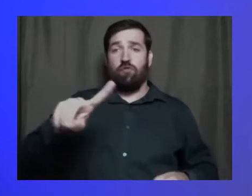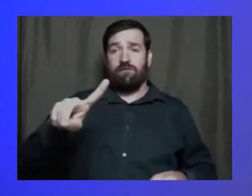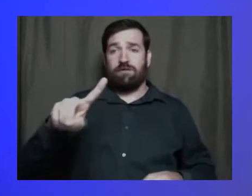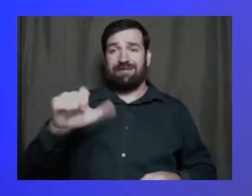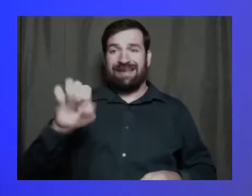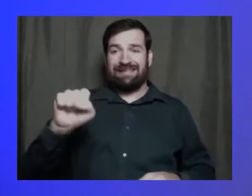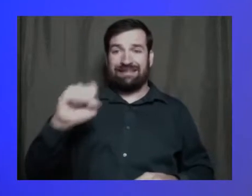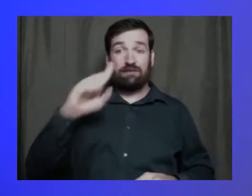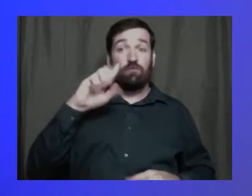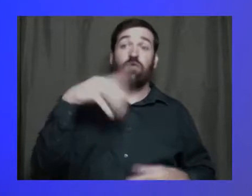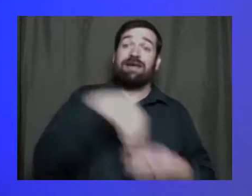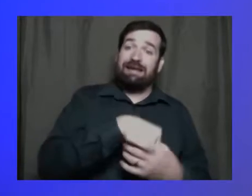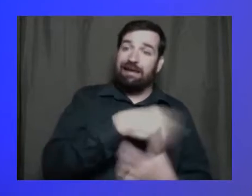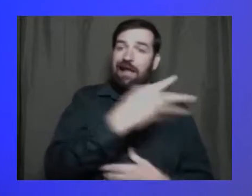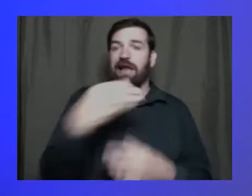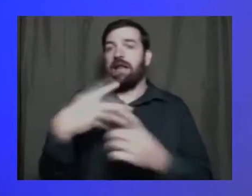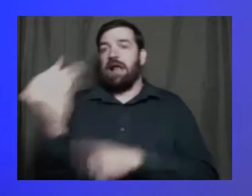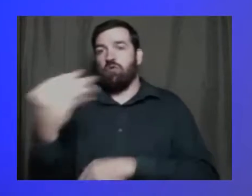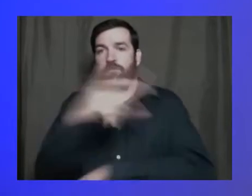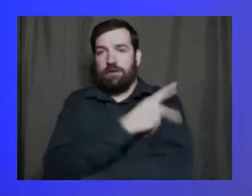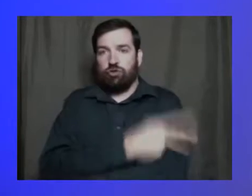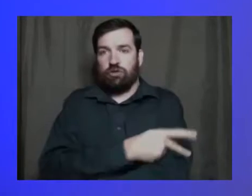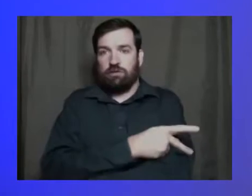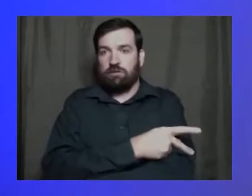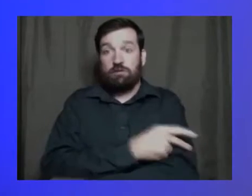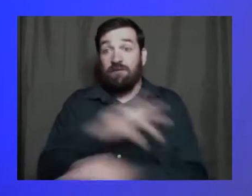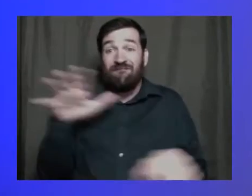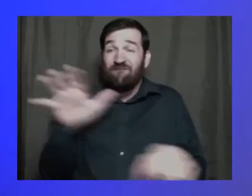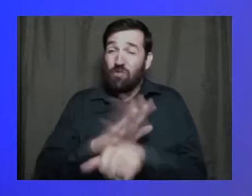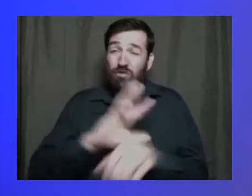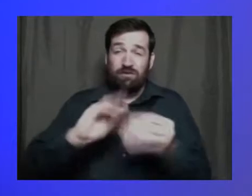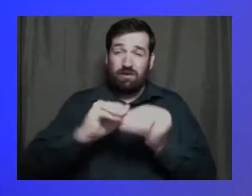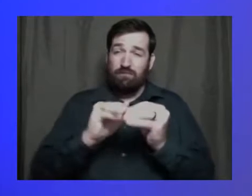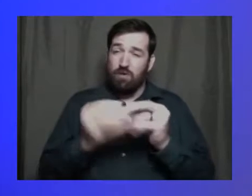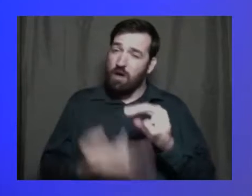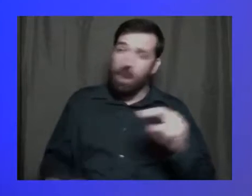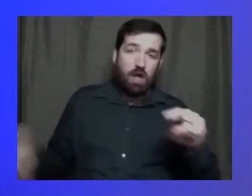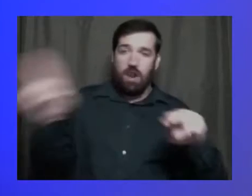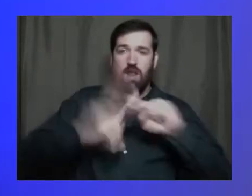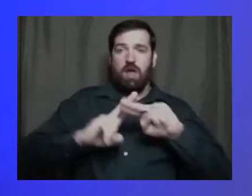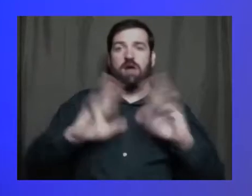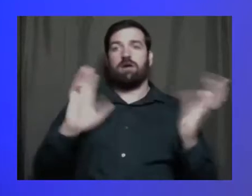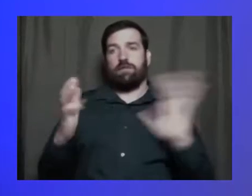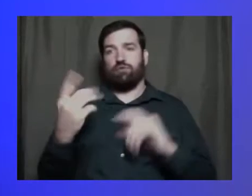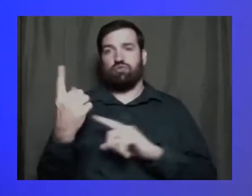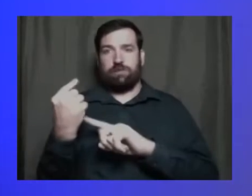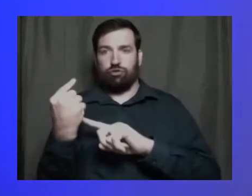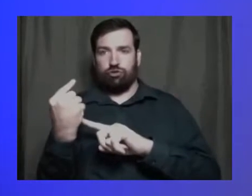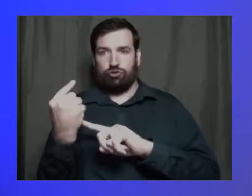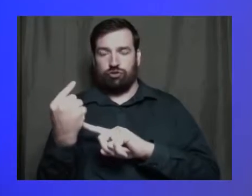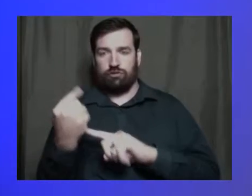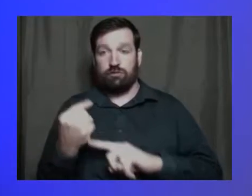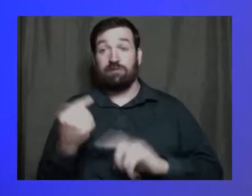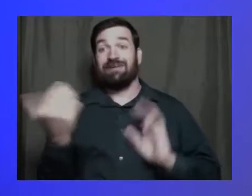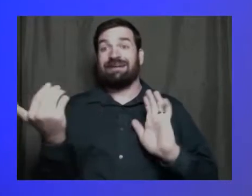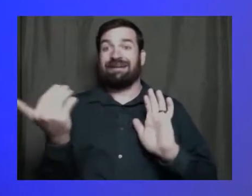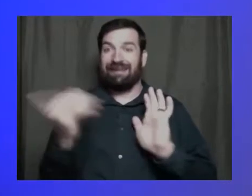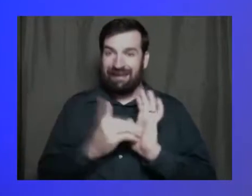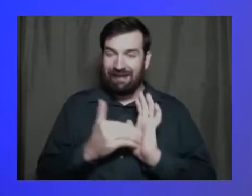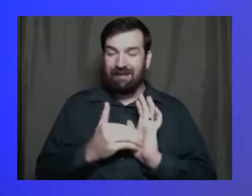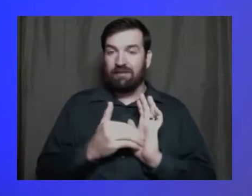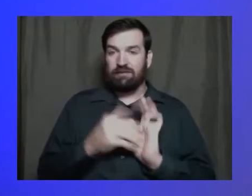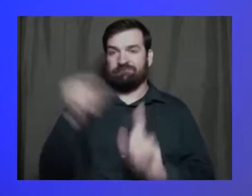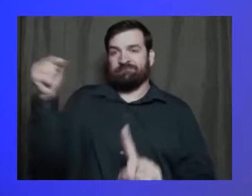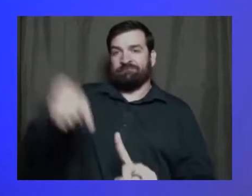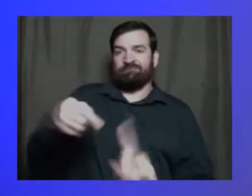So we're seeing just an increase in the sheer volume of children who have COVID, which again stretches the mitigation strategies in the